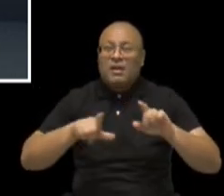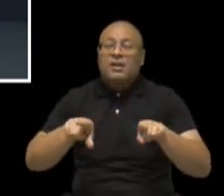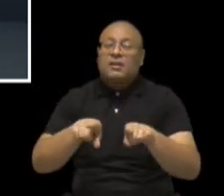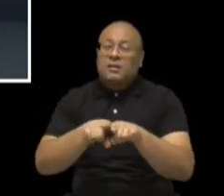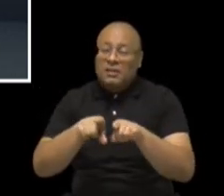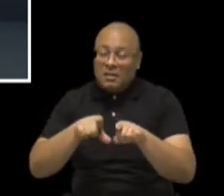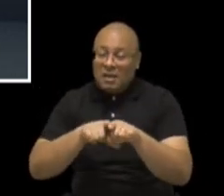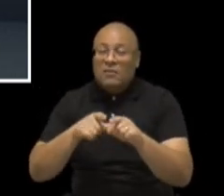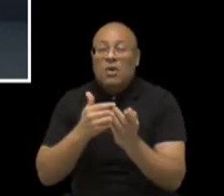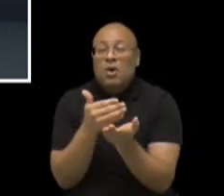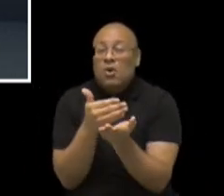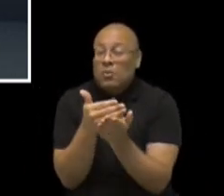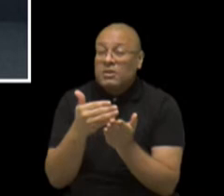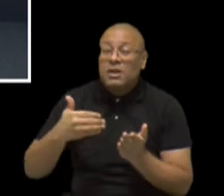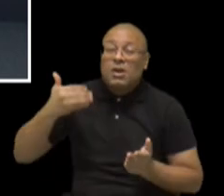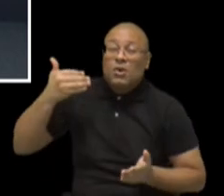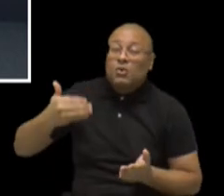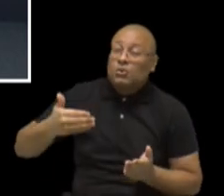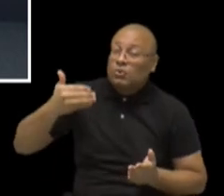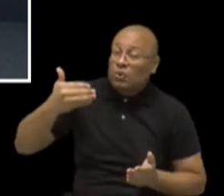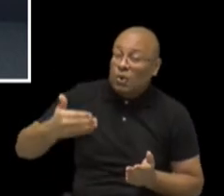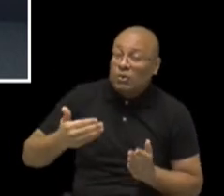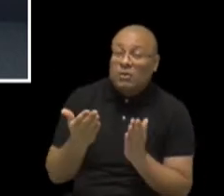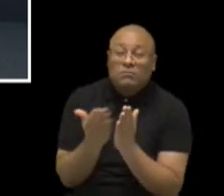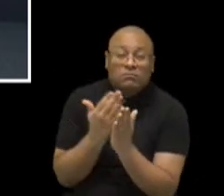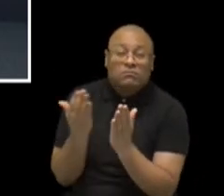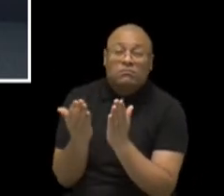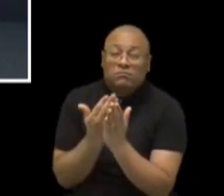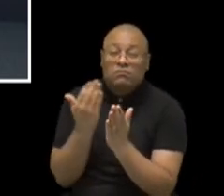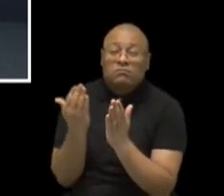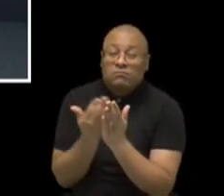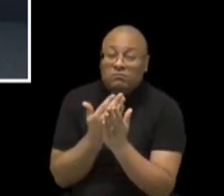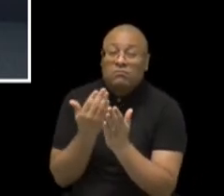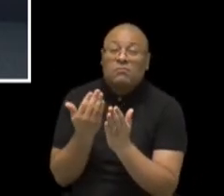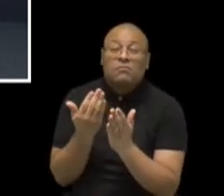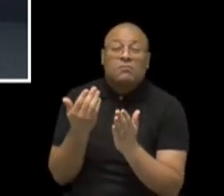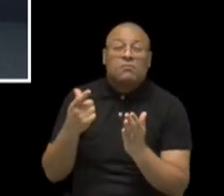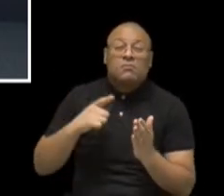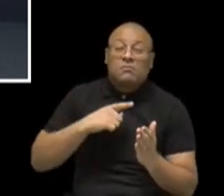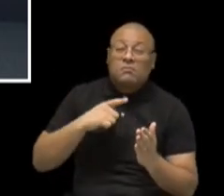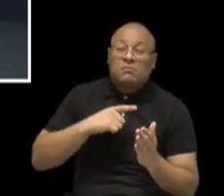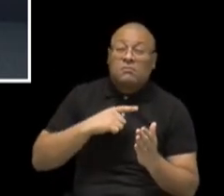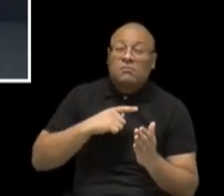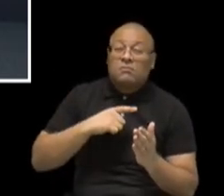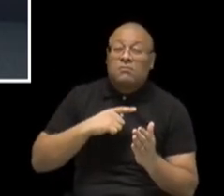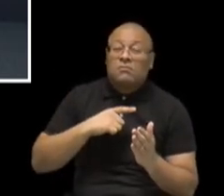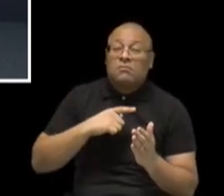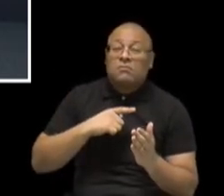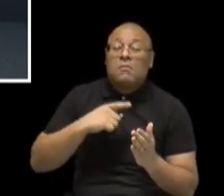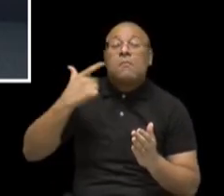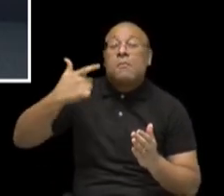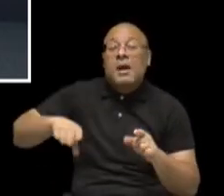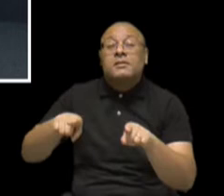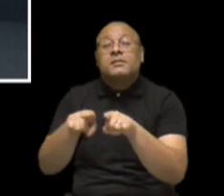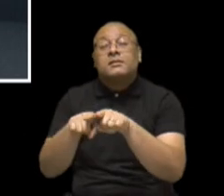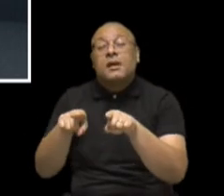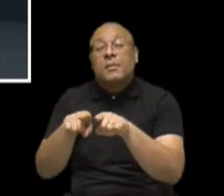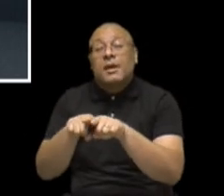I started, every day I would go through an edition from the 60s and 70s.